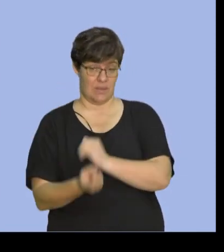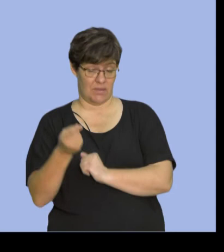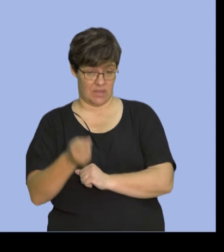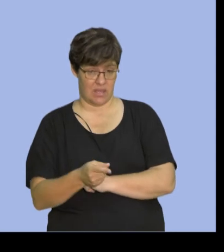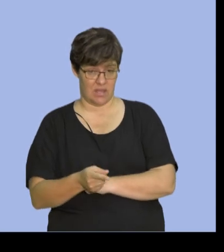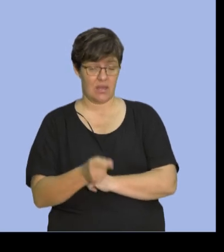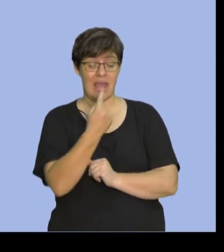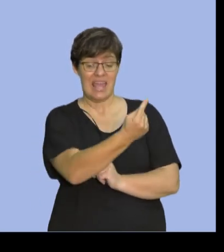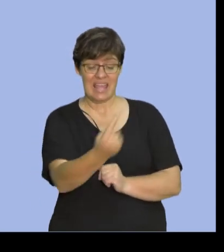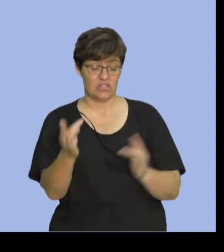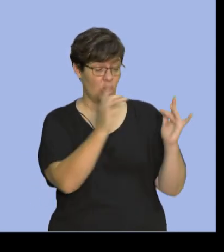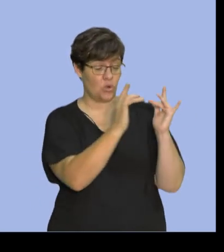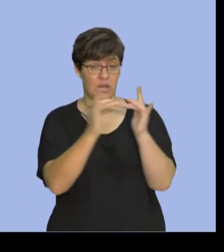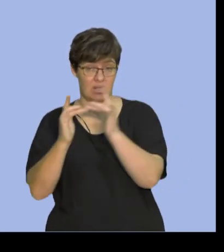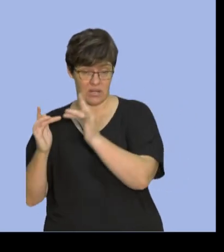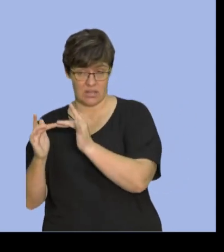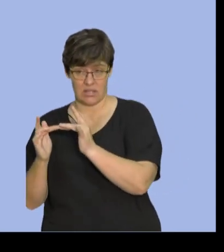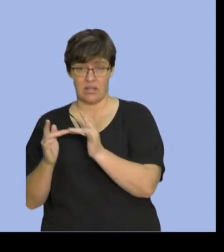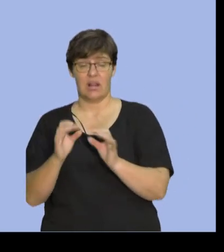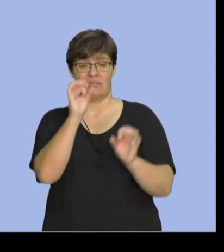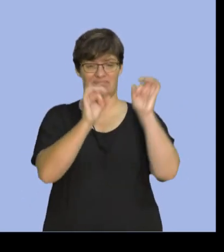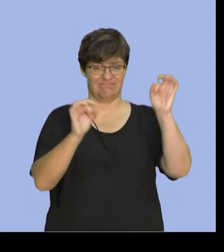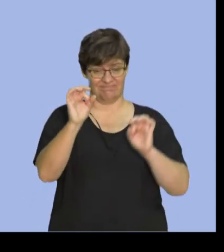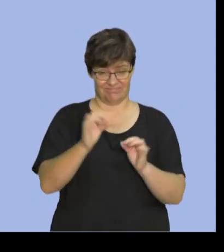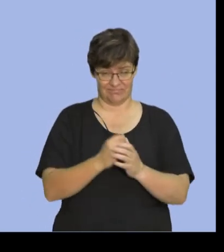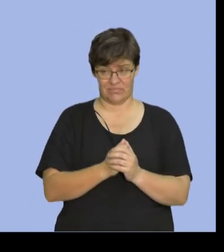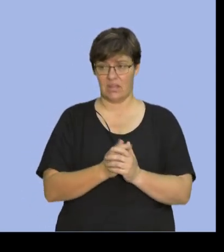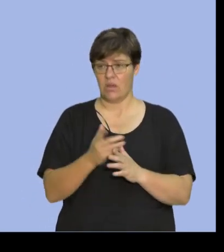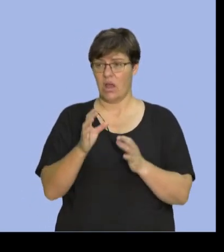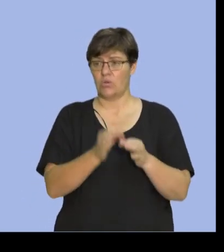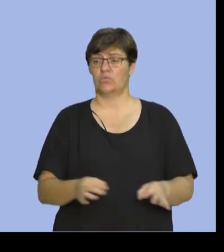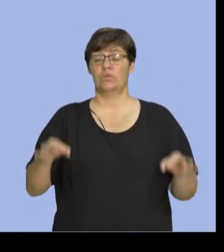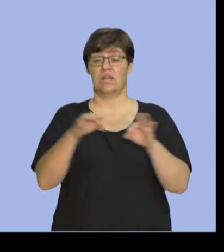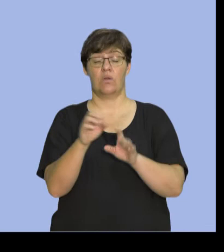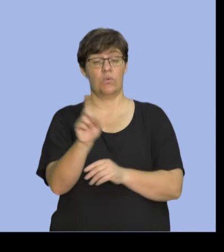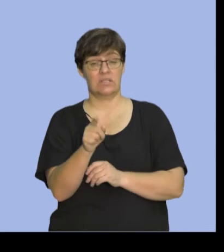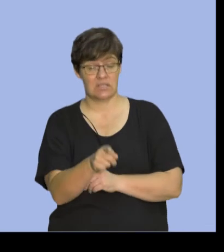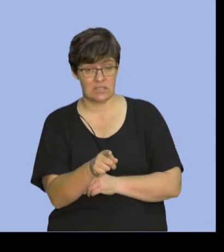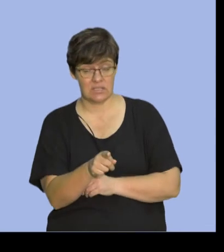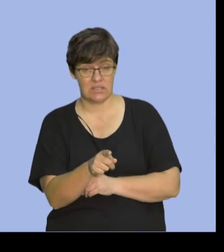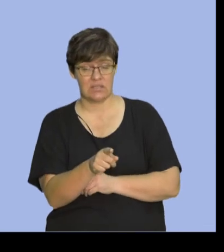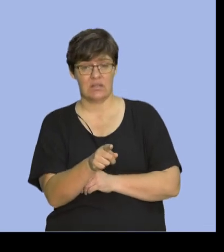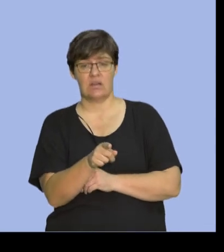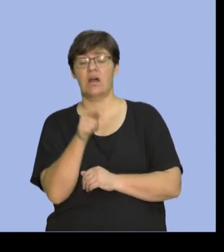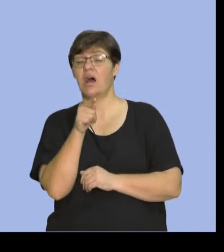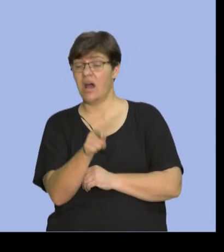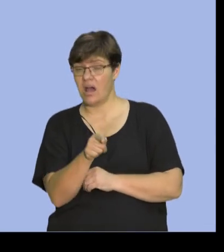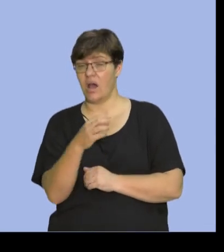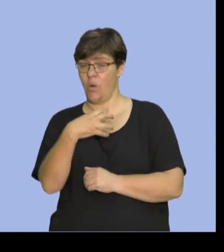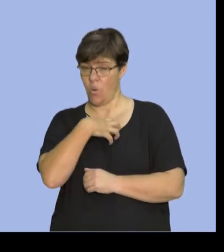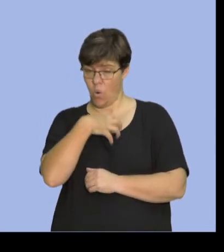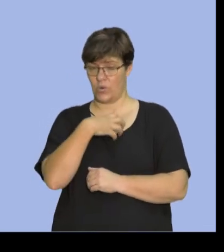by intergranum lamellae. What is unique to the chloroplast is that it has its own DNA